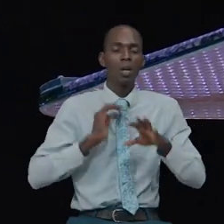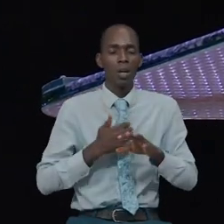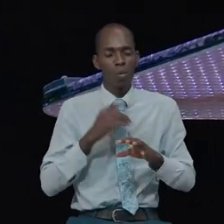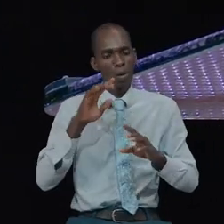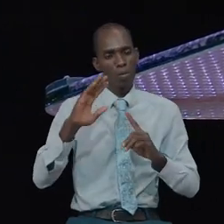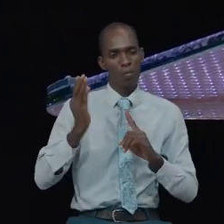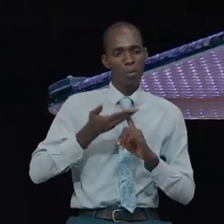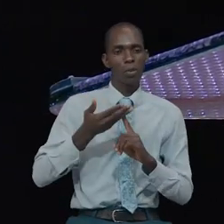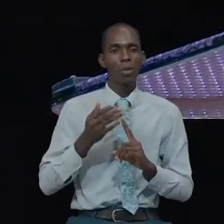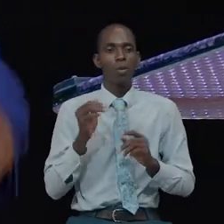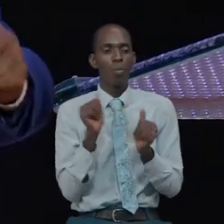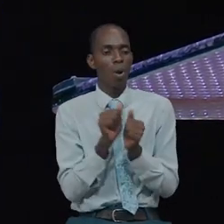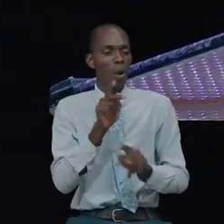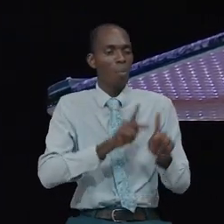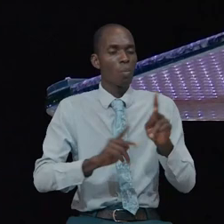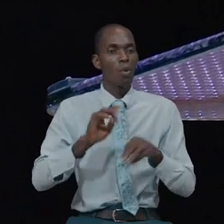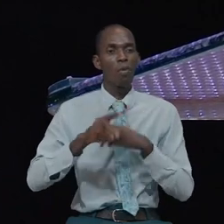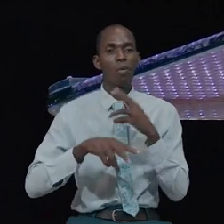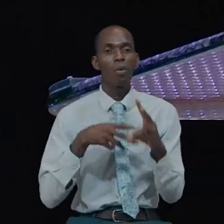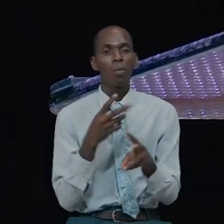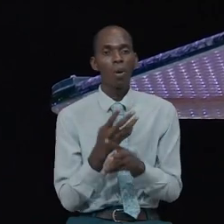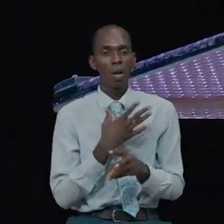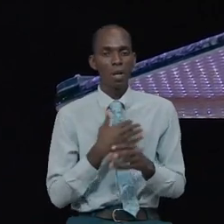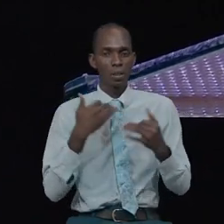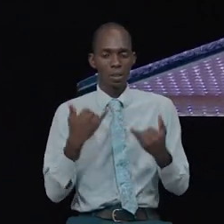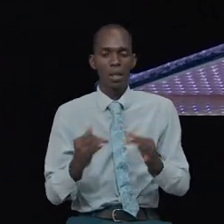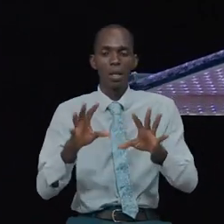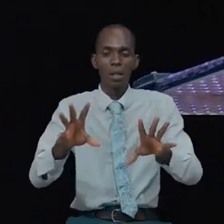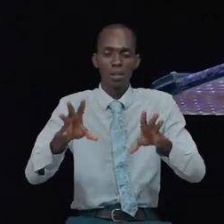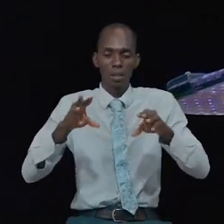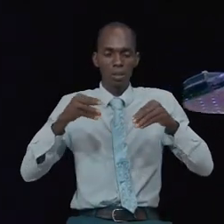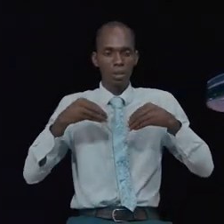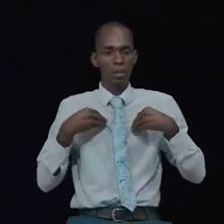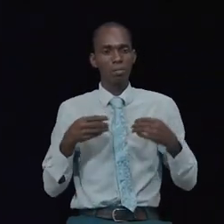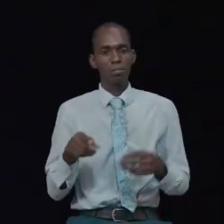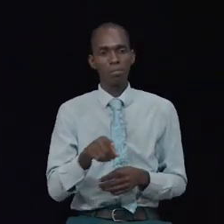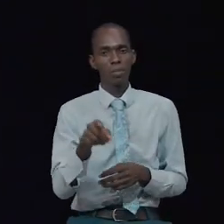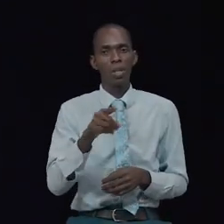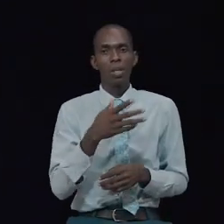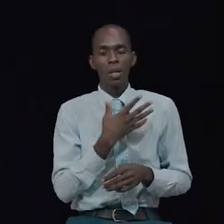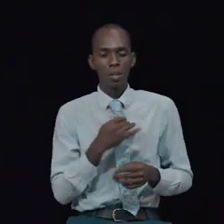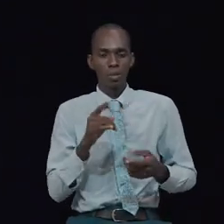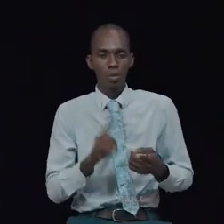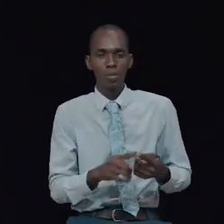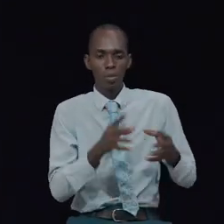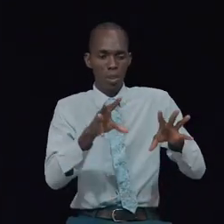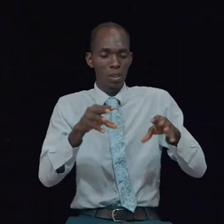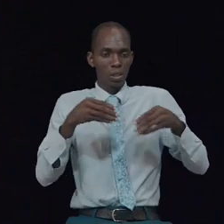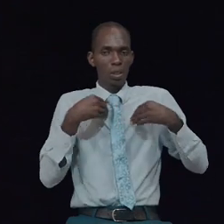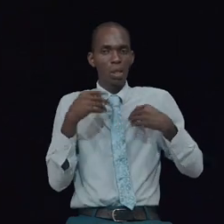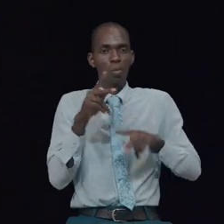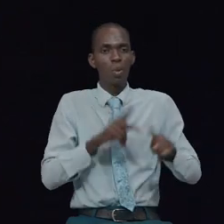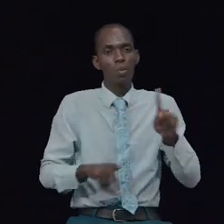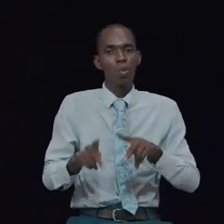the people of the world, and then to accommodate them. And to accommodate the people,